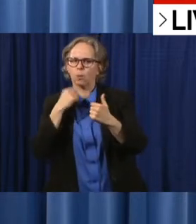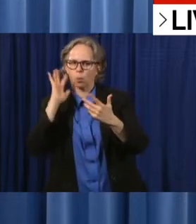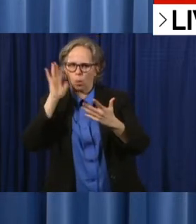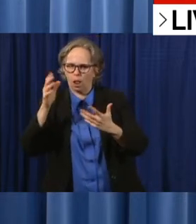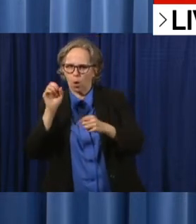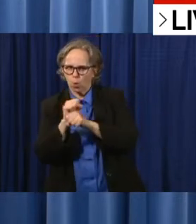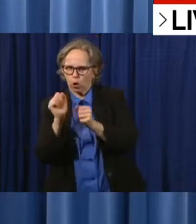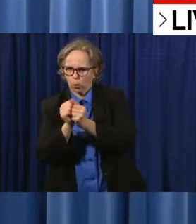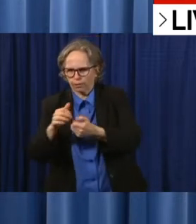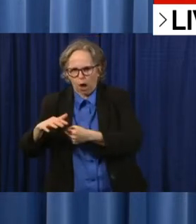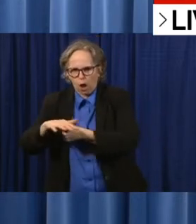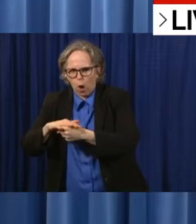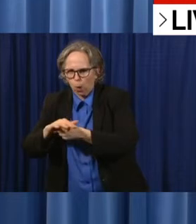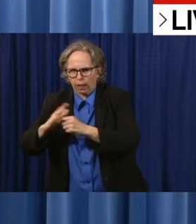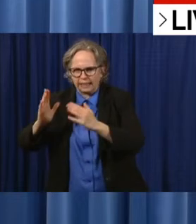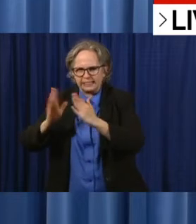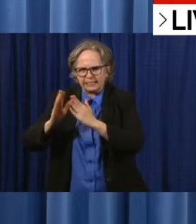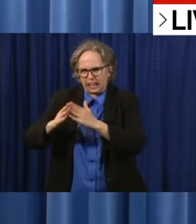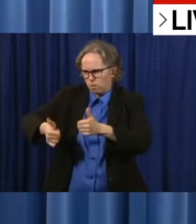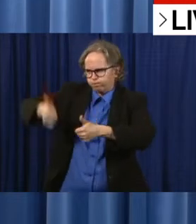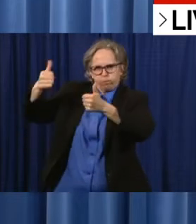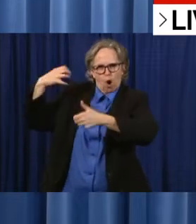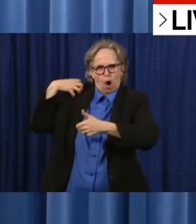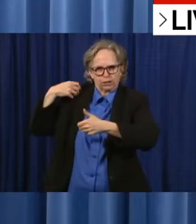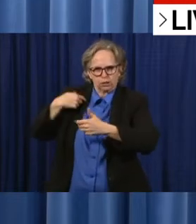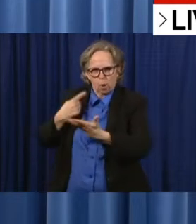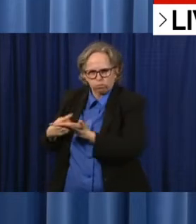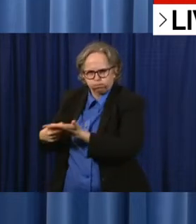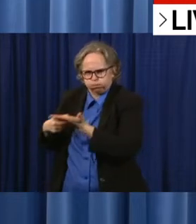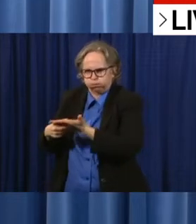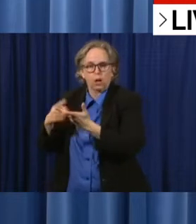So that is what they will be doing.